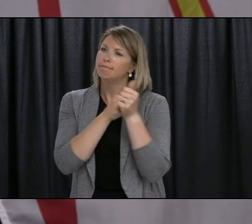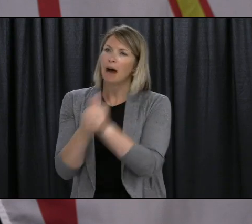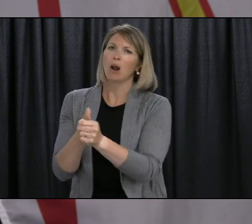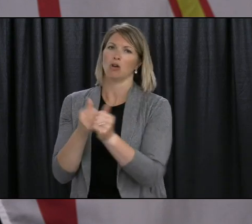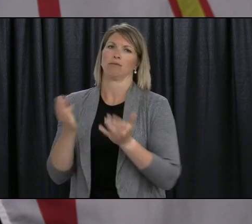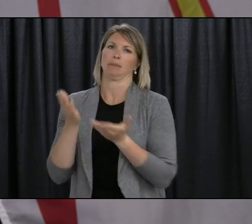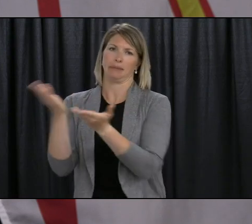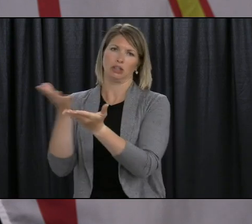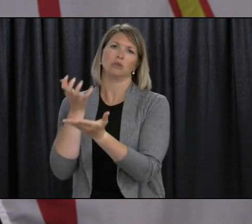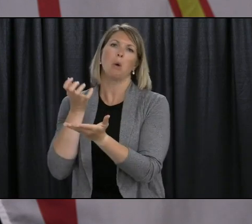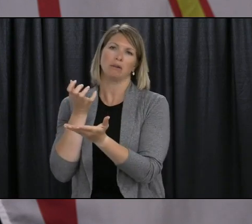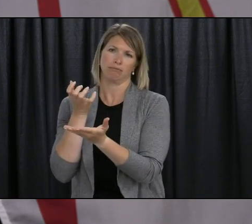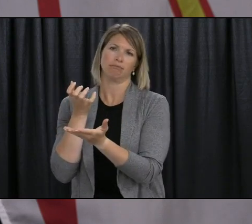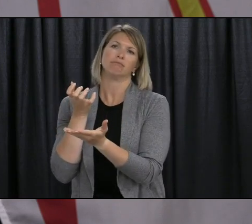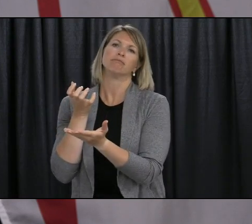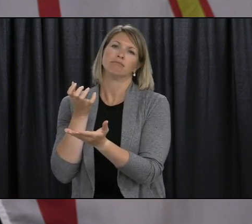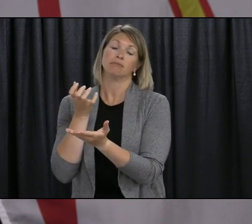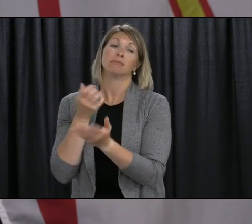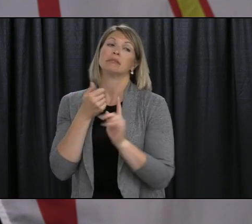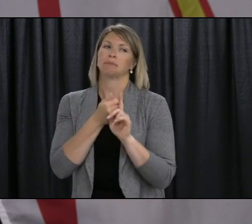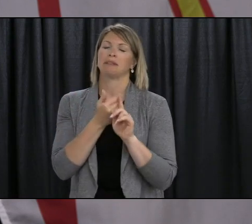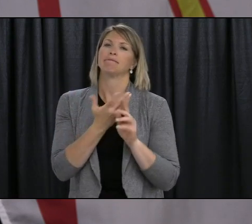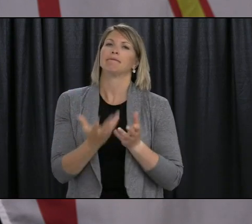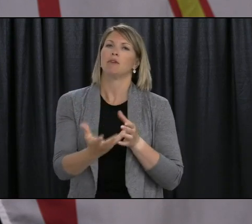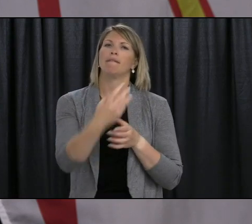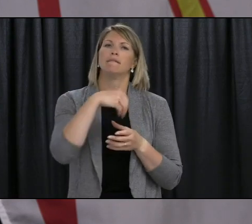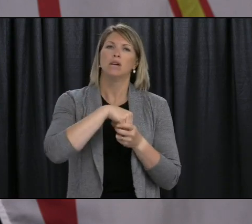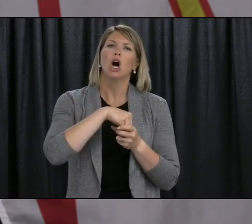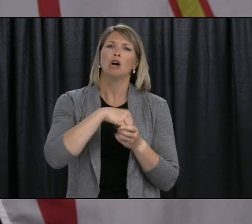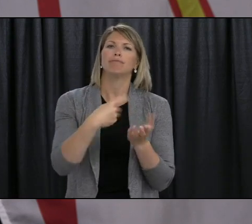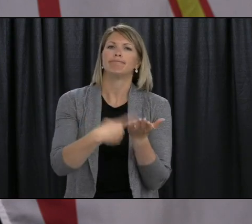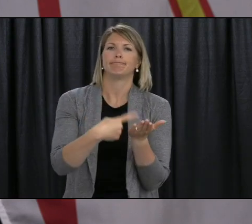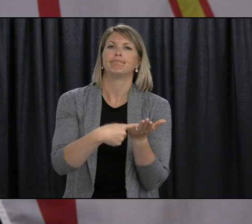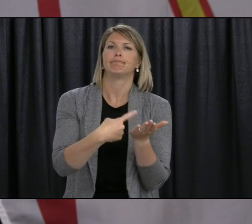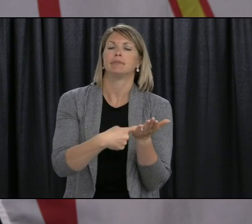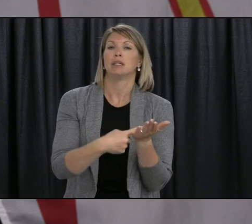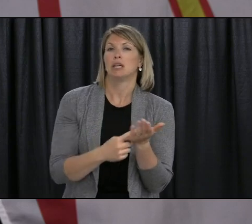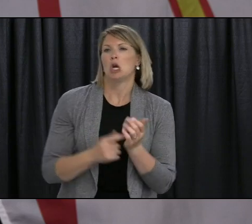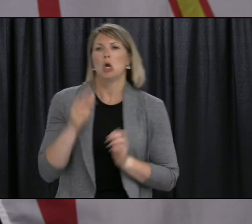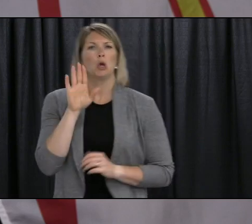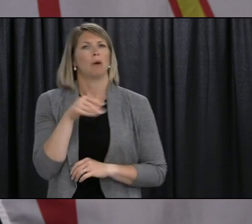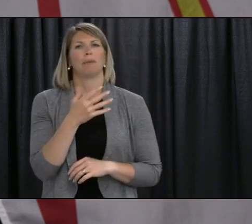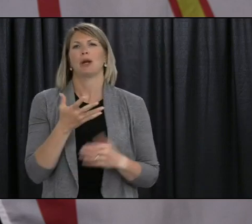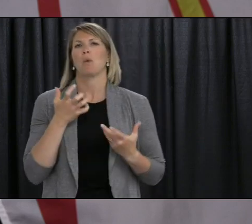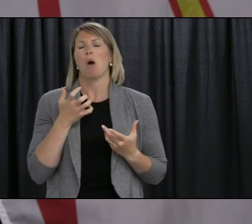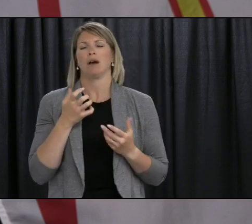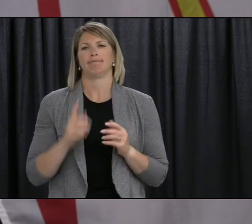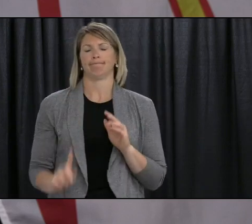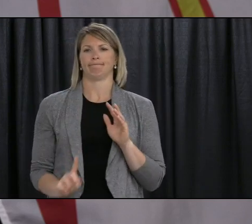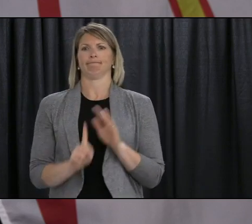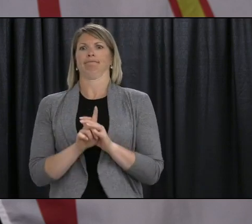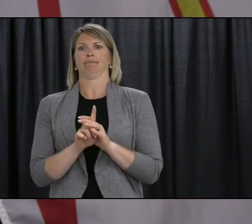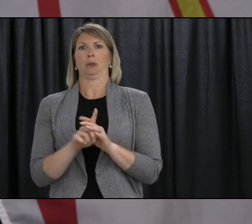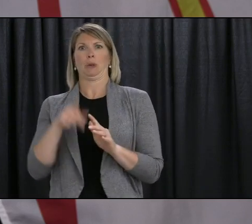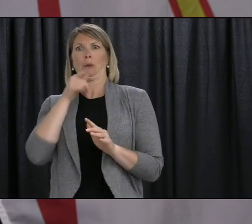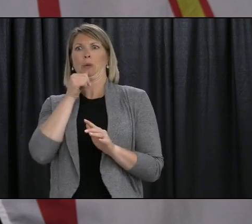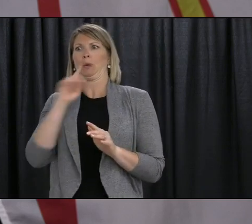don't think anyone wants to be the place where the epicenter of another outbreak. So I think that